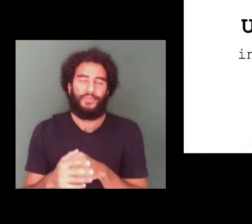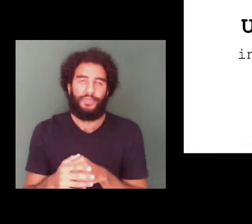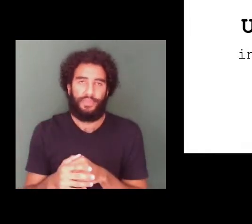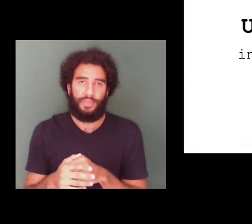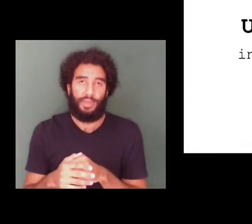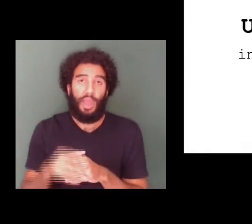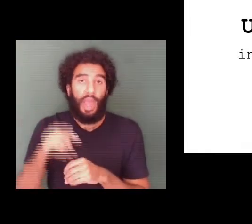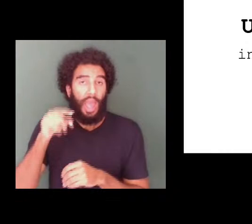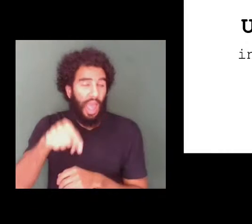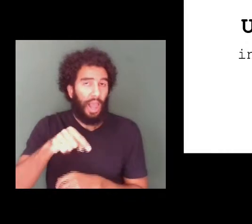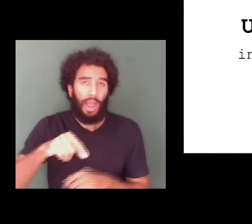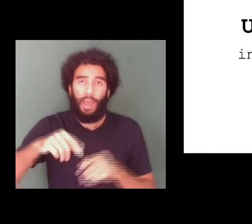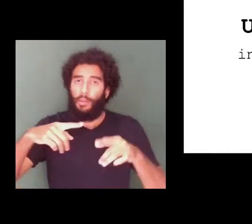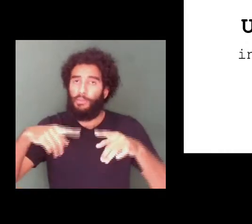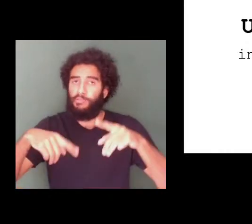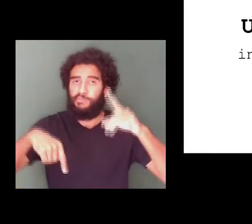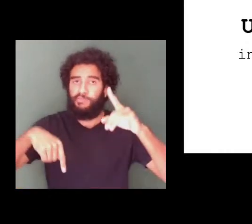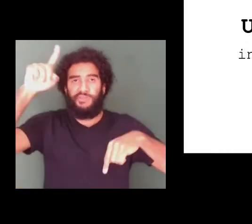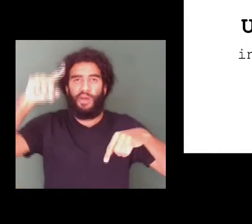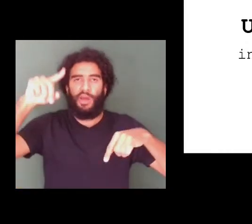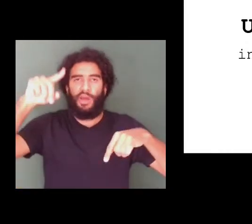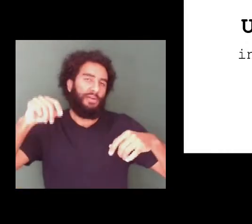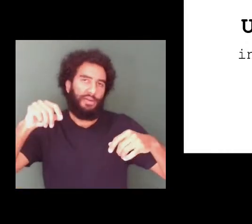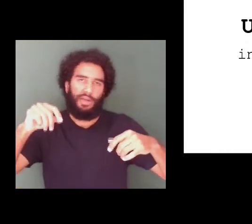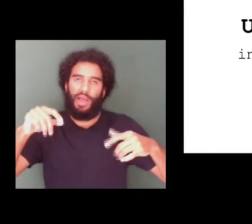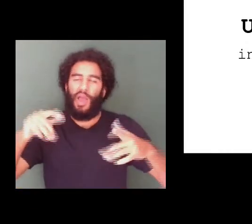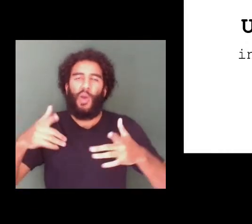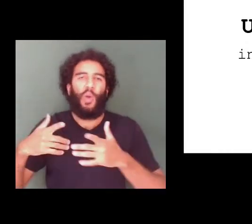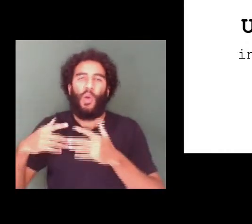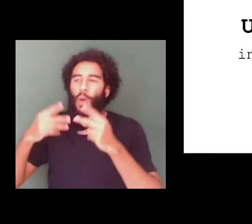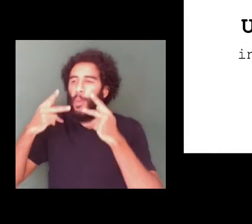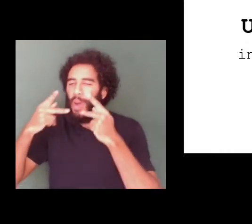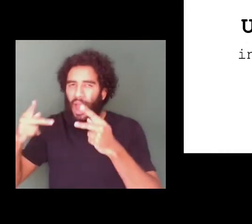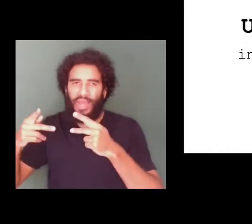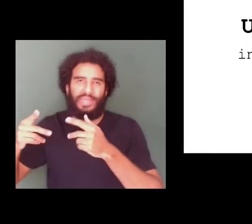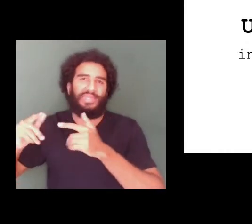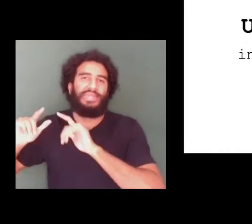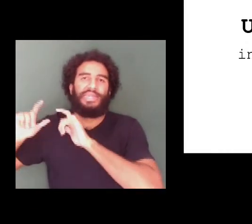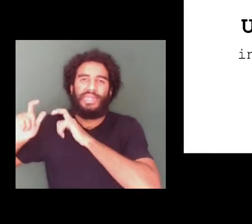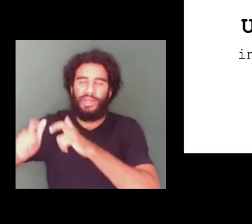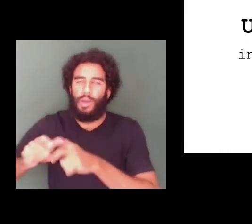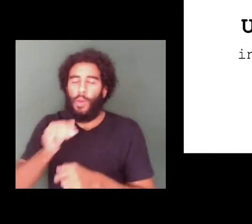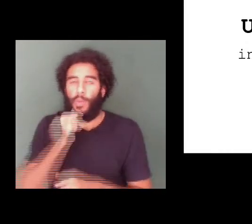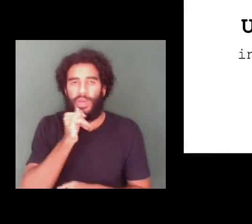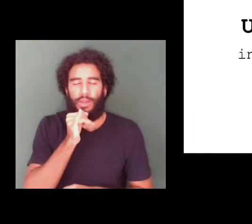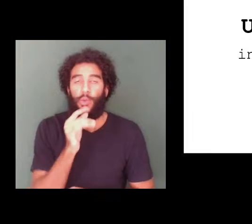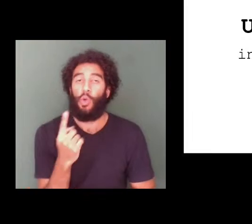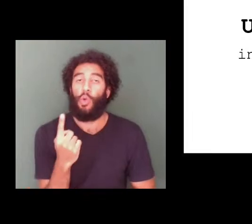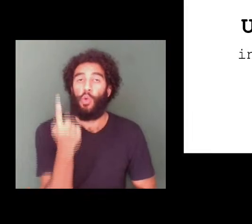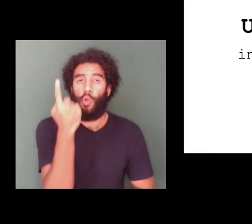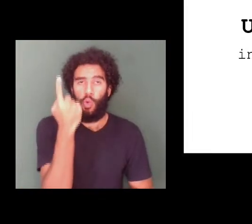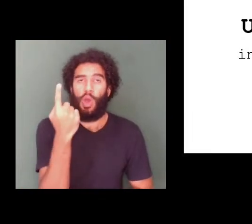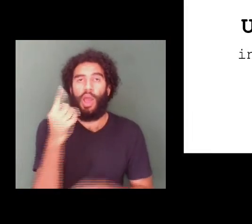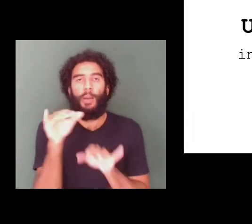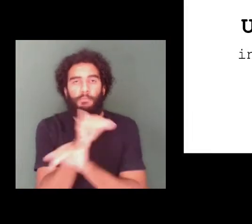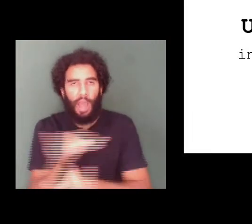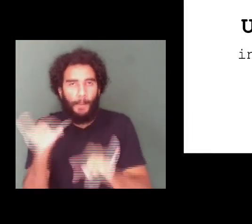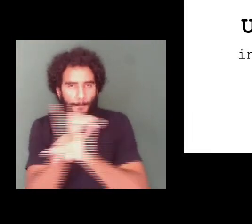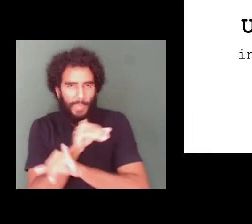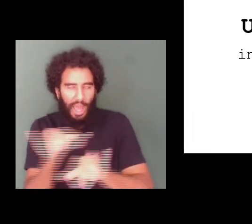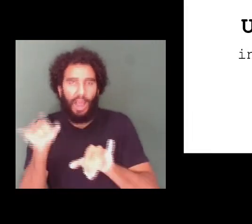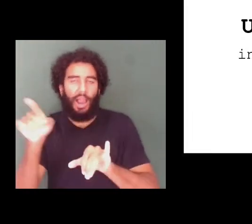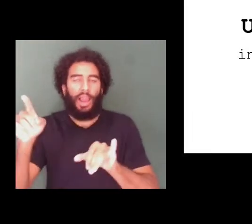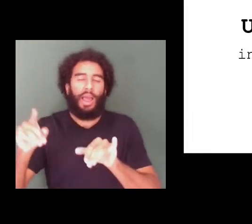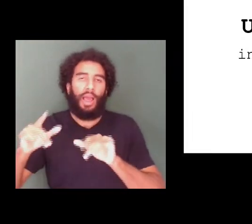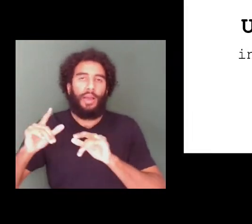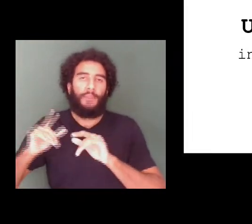marketing. A single campaign in China drove up $2.2 million in sales just by using artificial intelligence. A